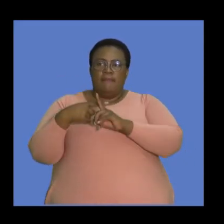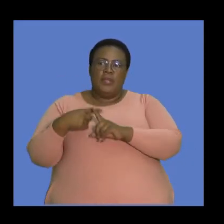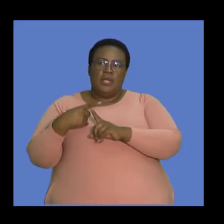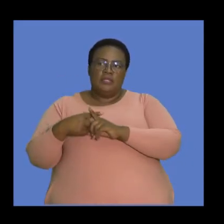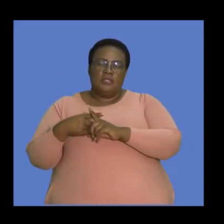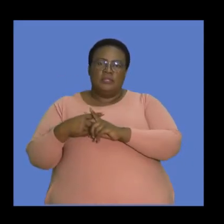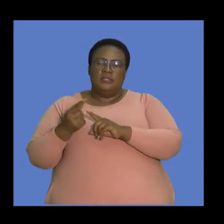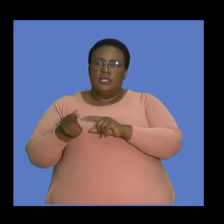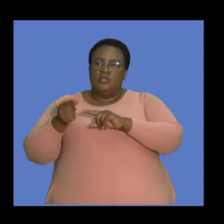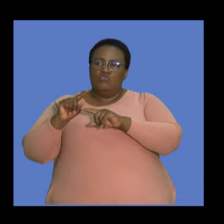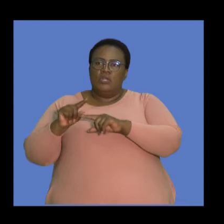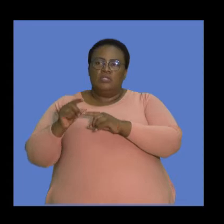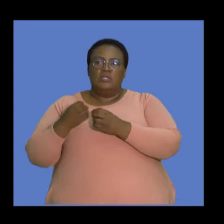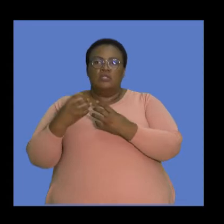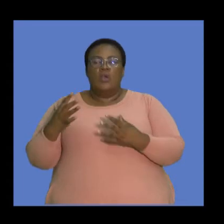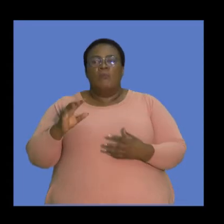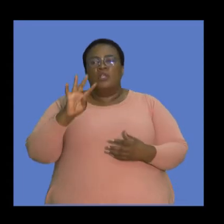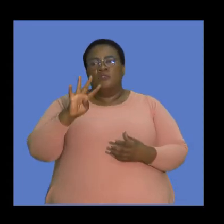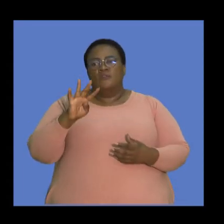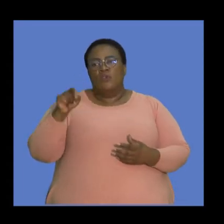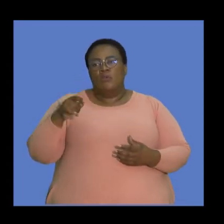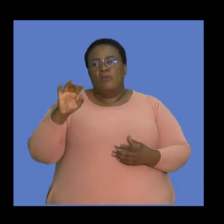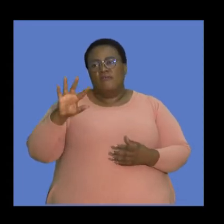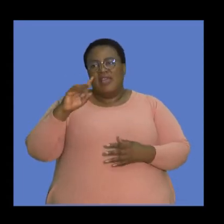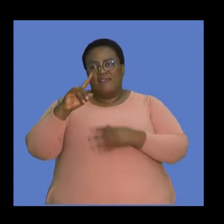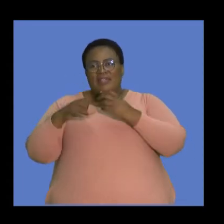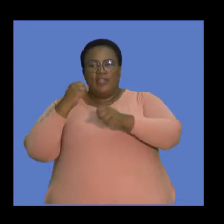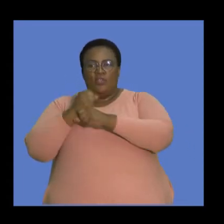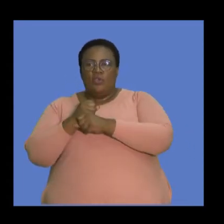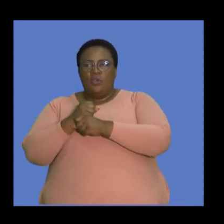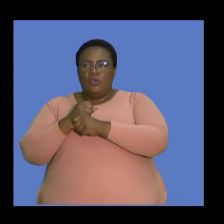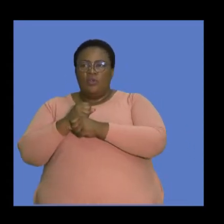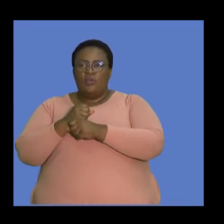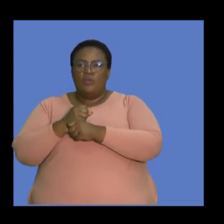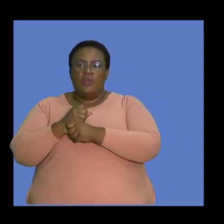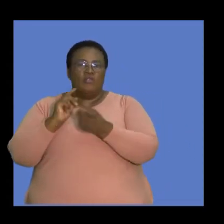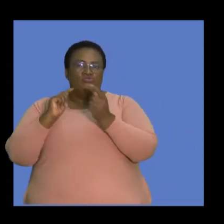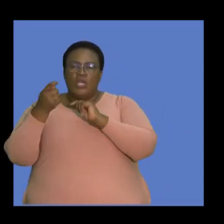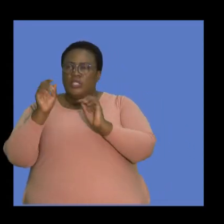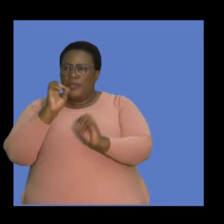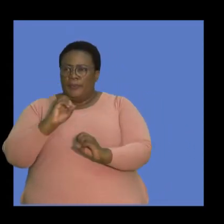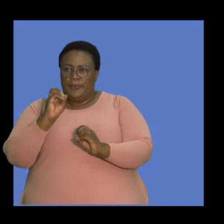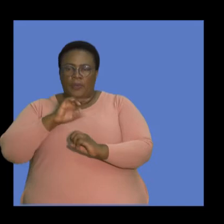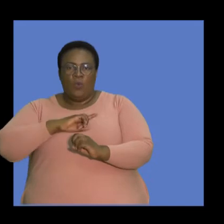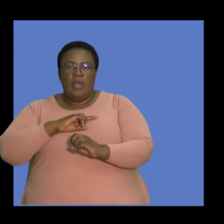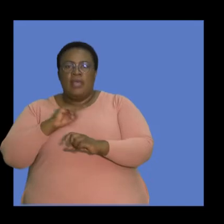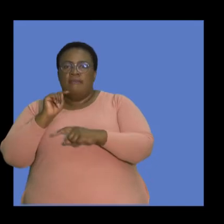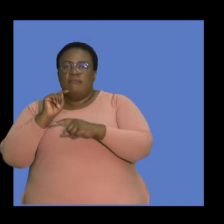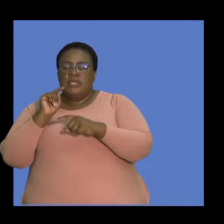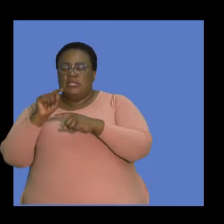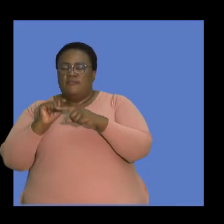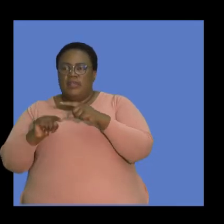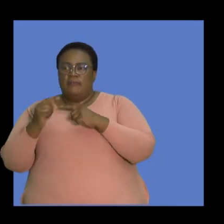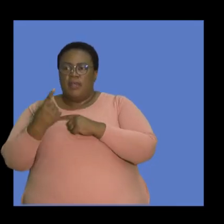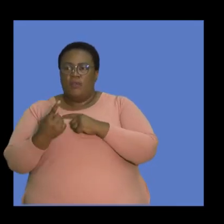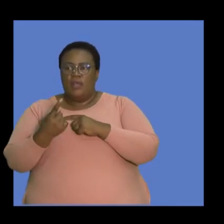1 plus the interest is 4.5 compounded annually, so it won't really change it because